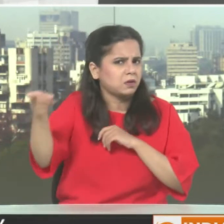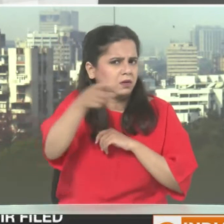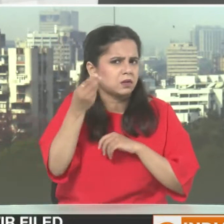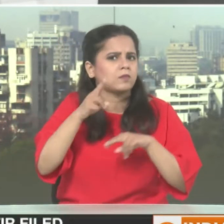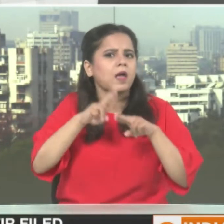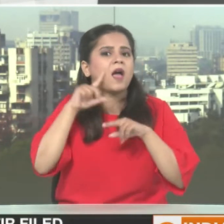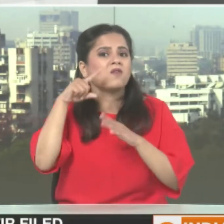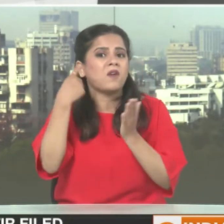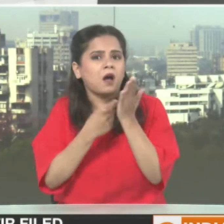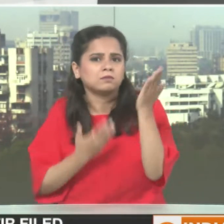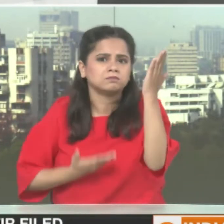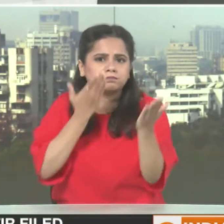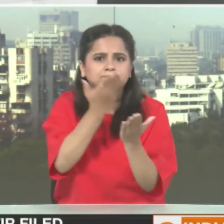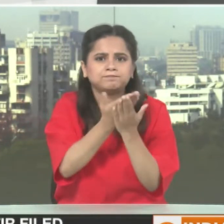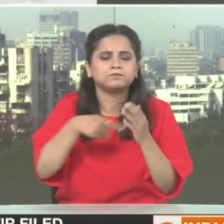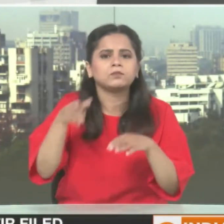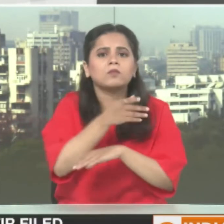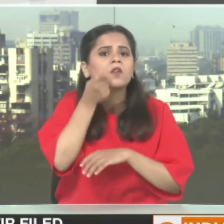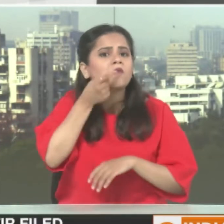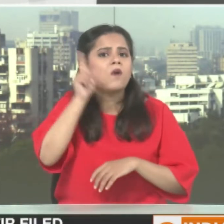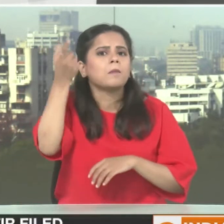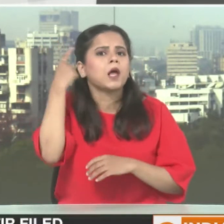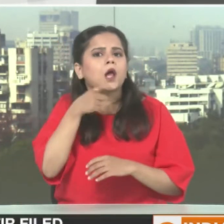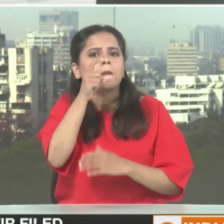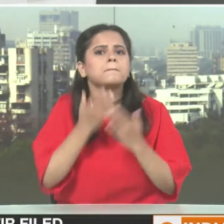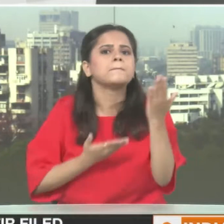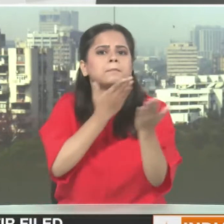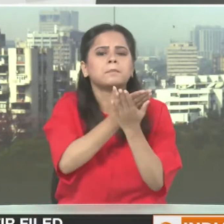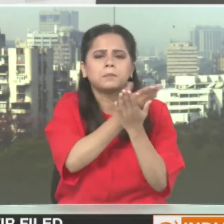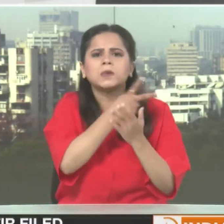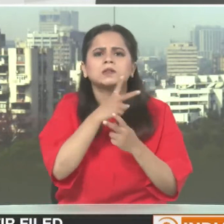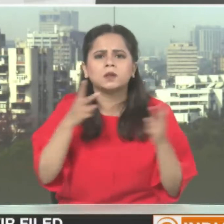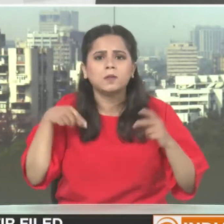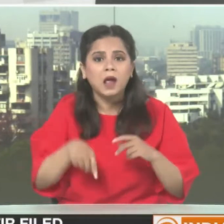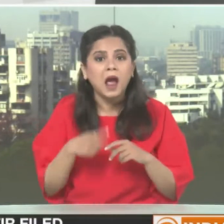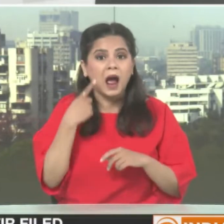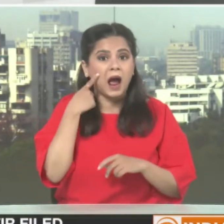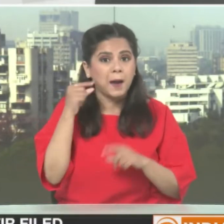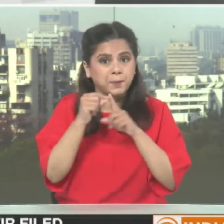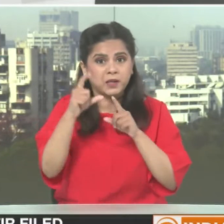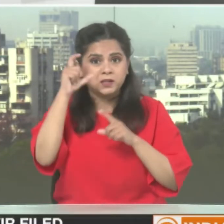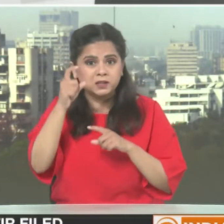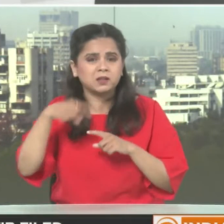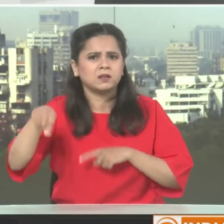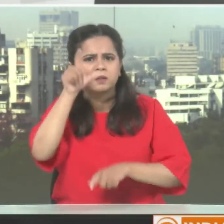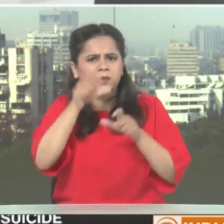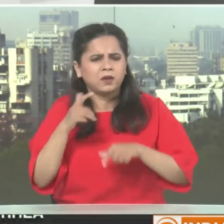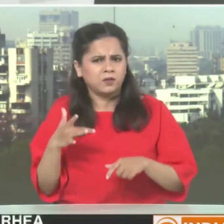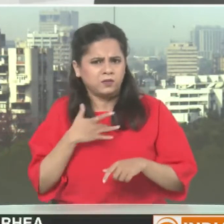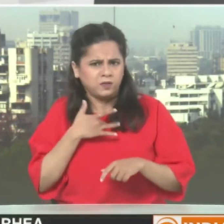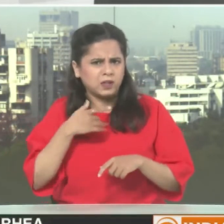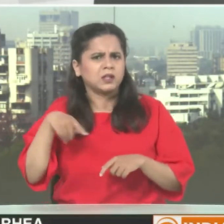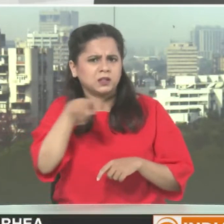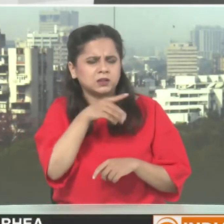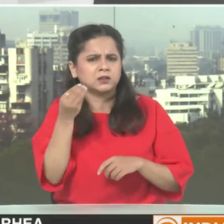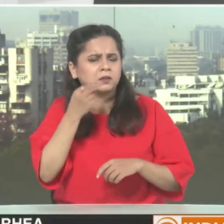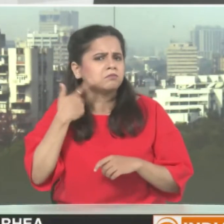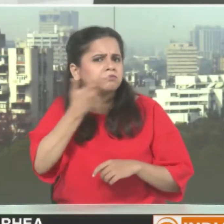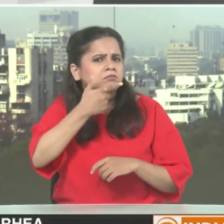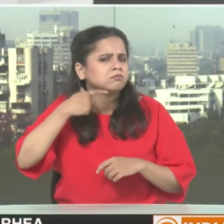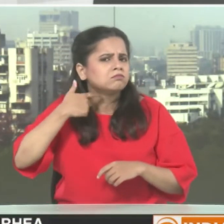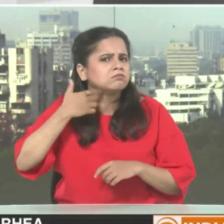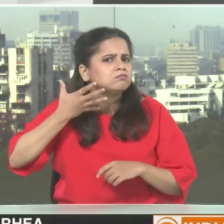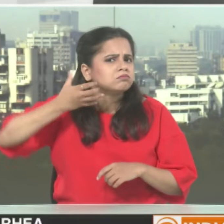lodged on the basis of the bereaved father's complaint under various sections of the IPC, including those pertaining to the abetment